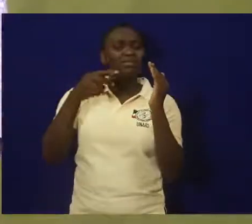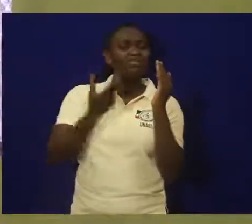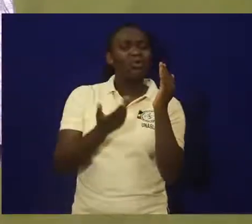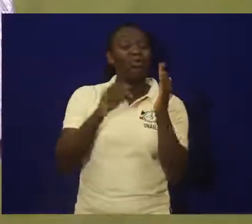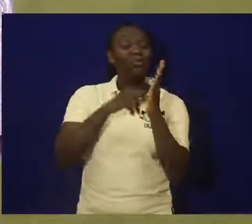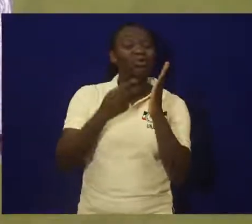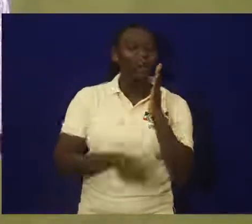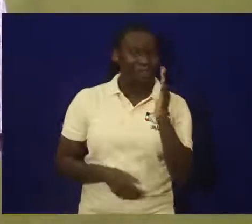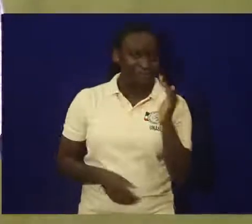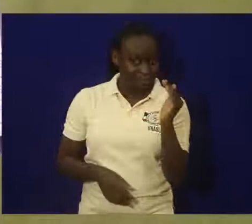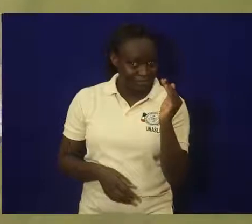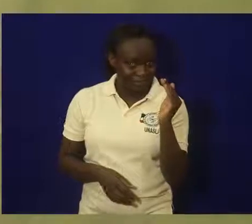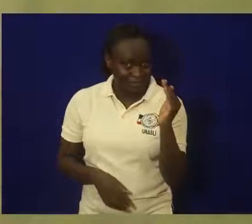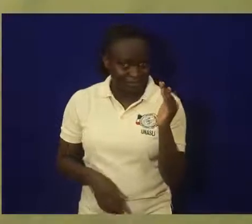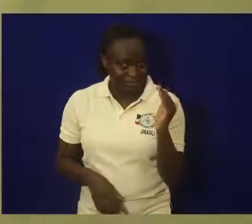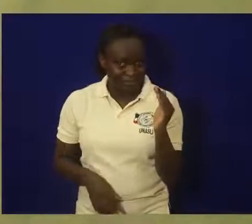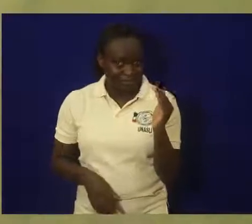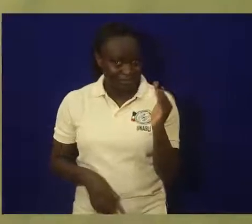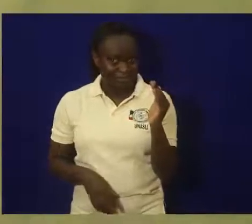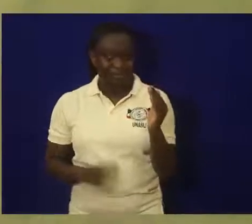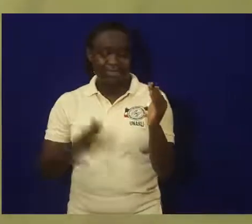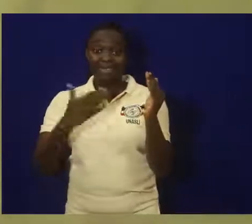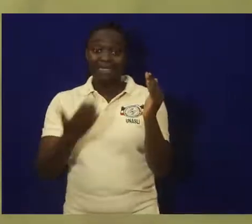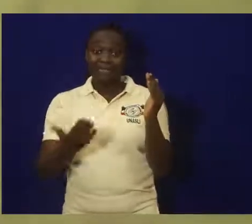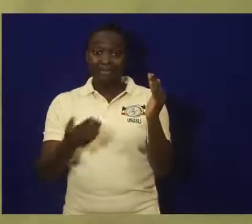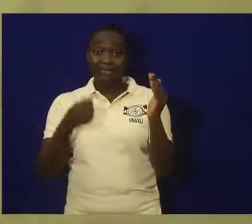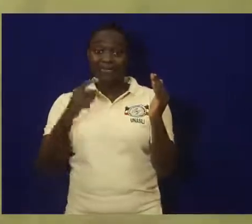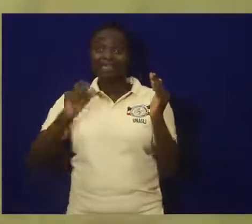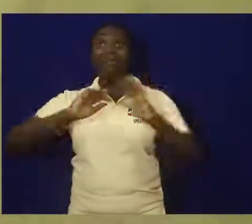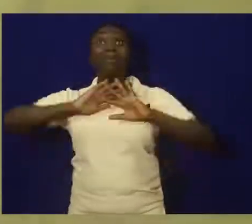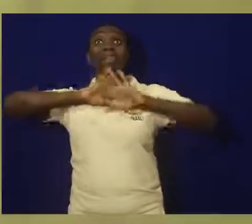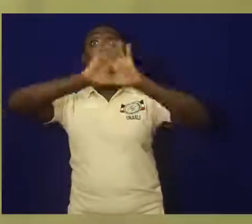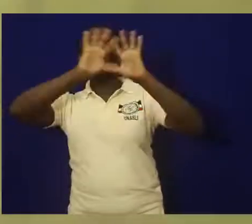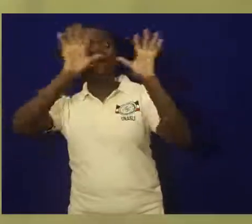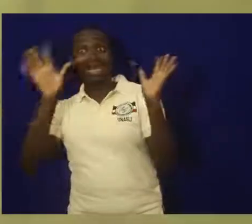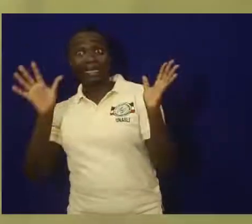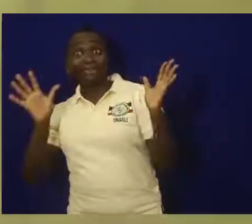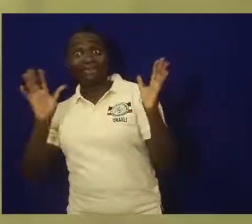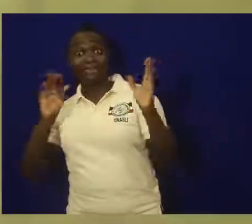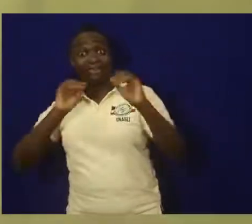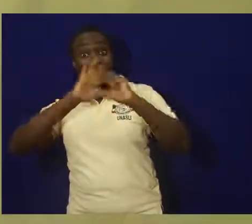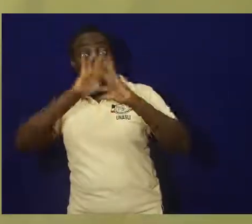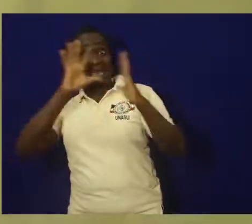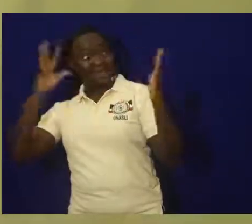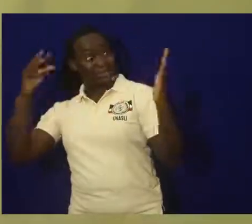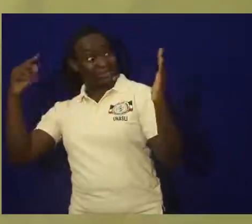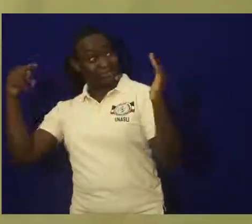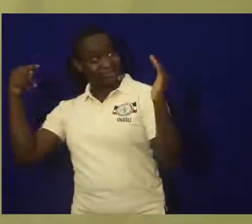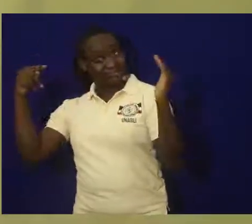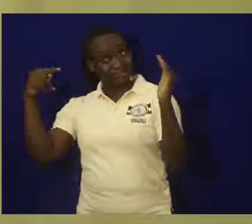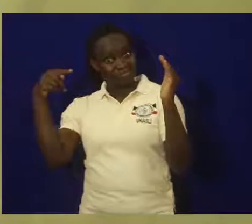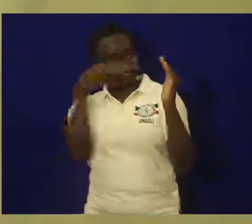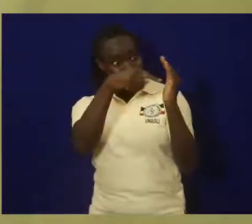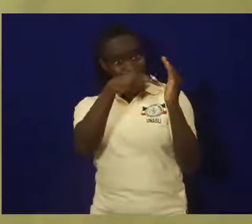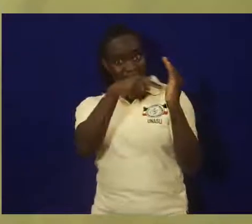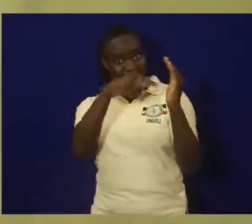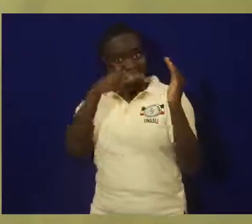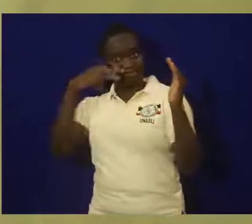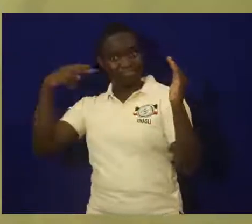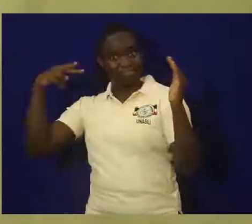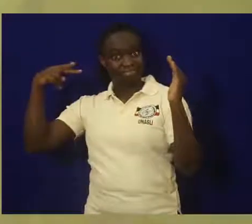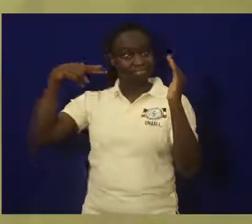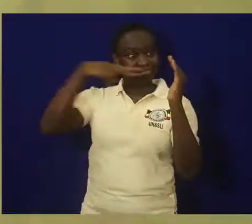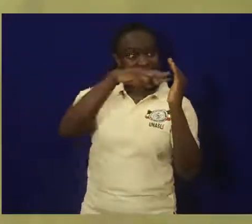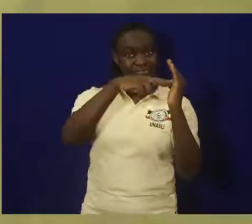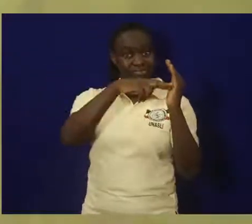So what does this mean? That if light falls on the